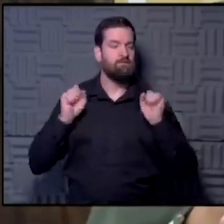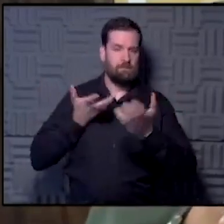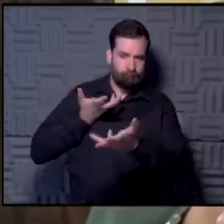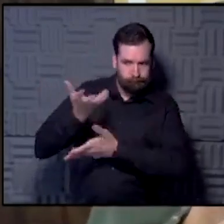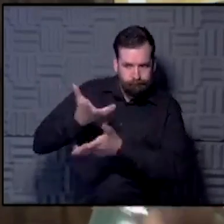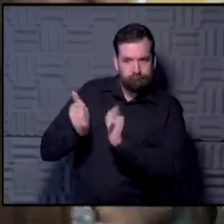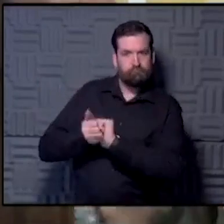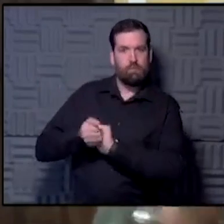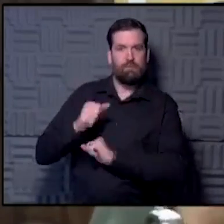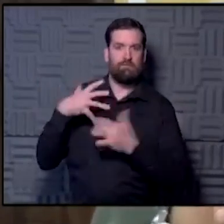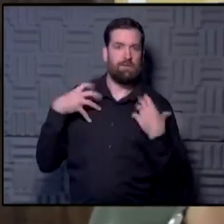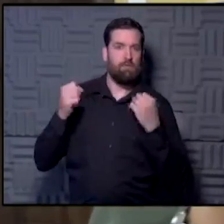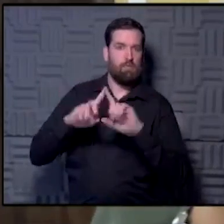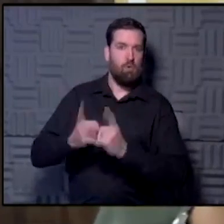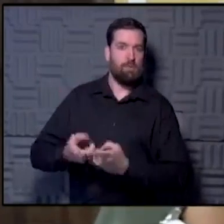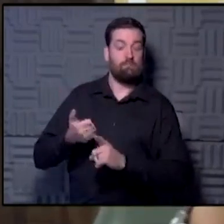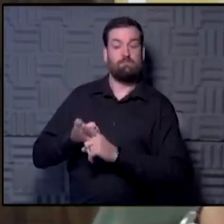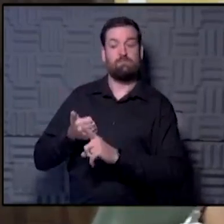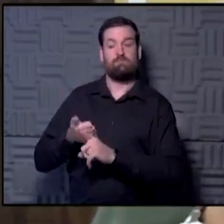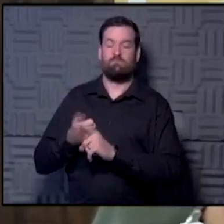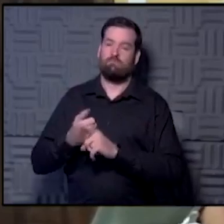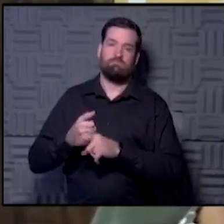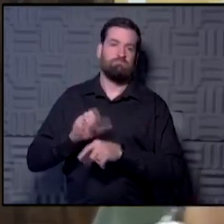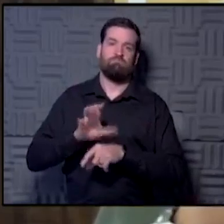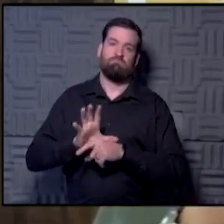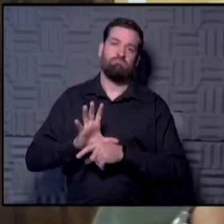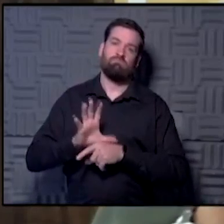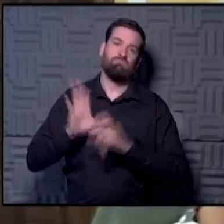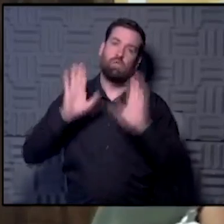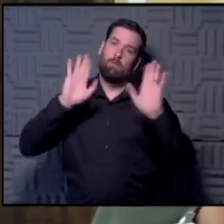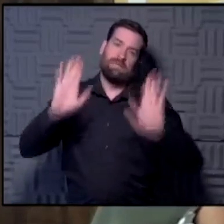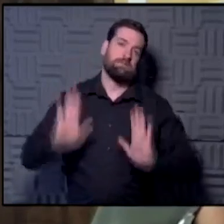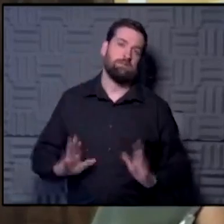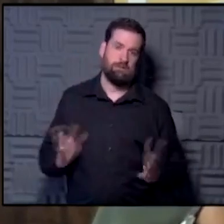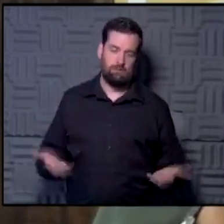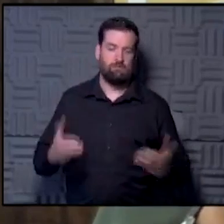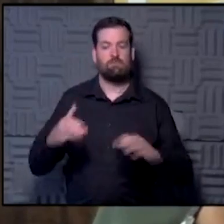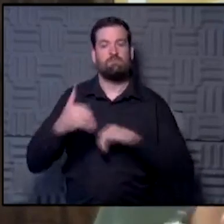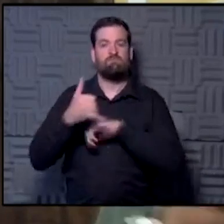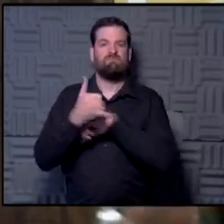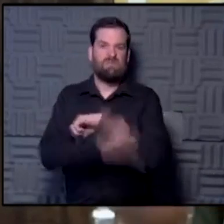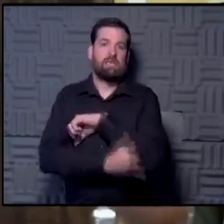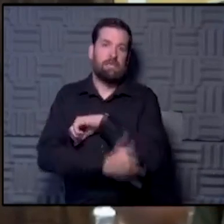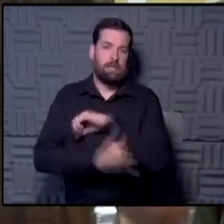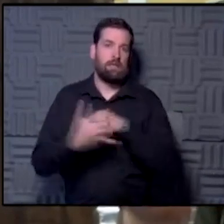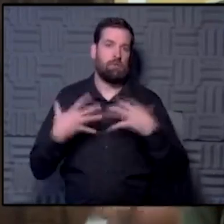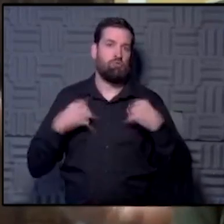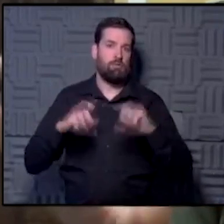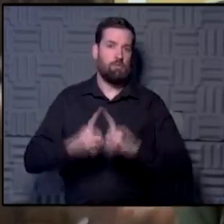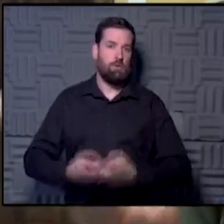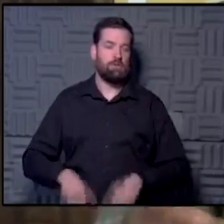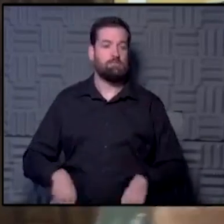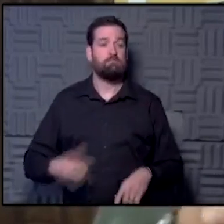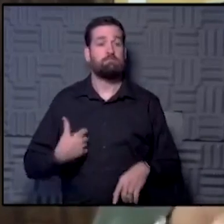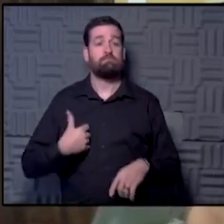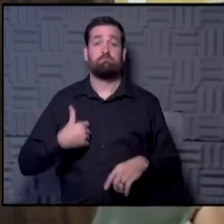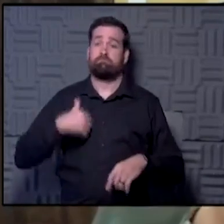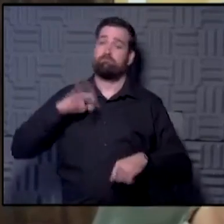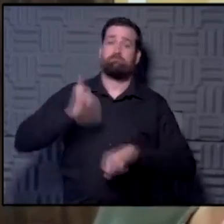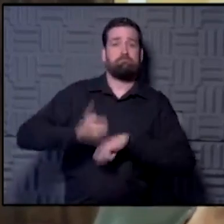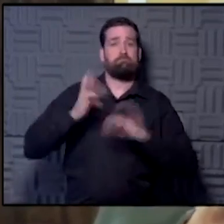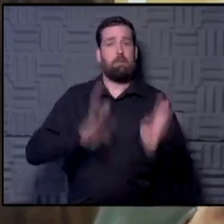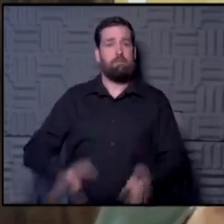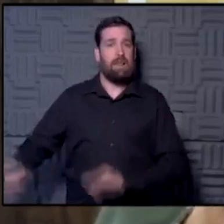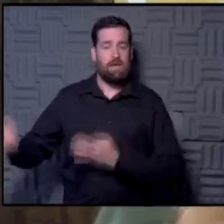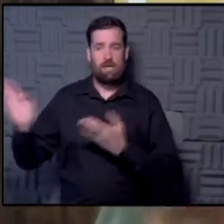department, they've been phenomenal to work with here locally, our Salt Lake County Health Department. And we put together a plan that